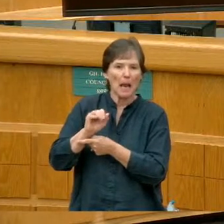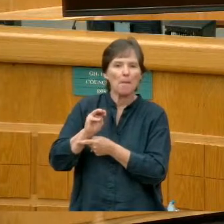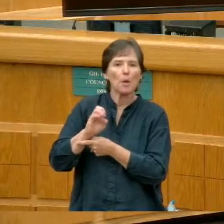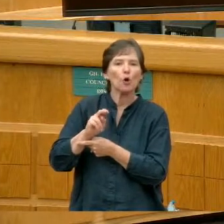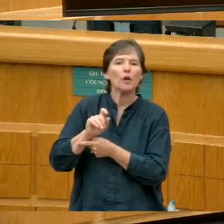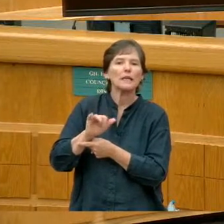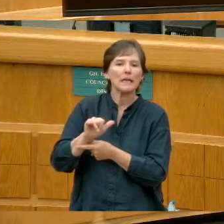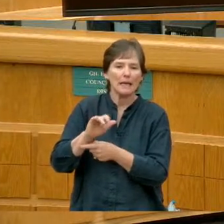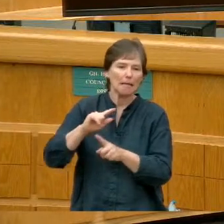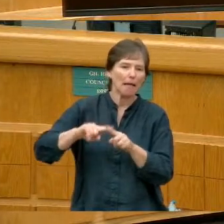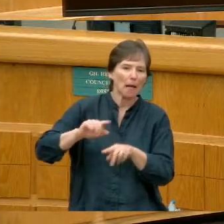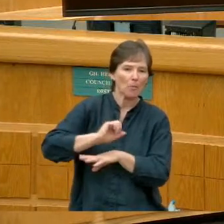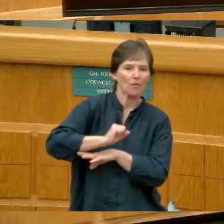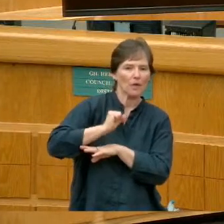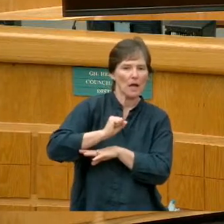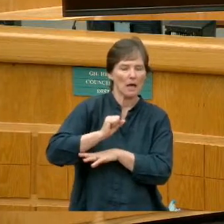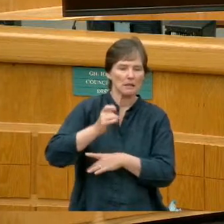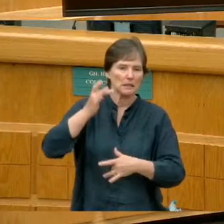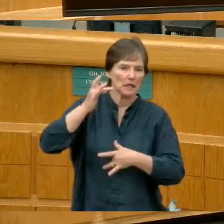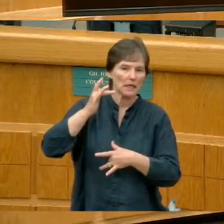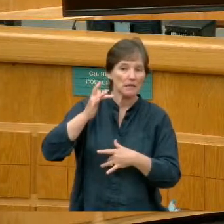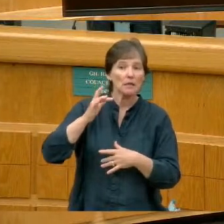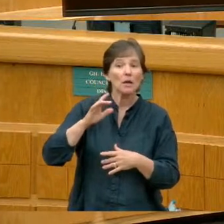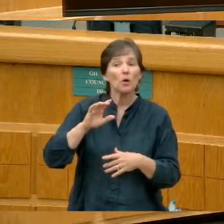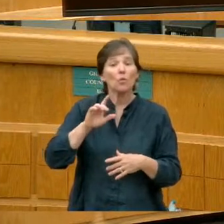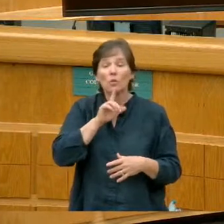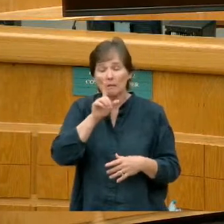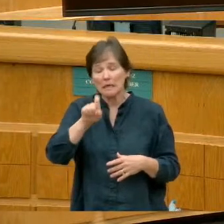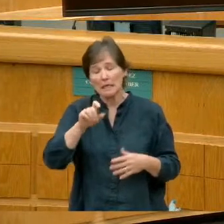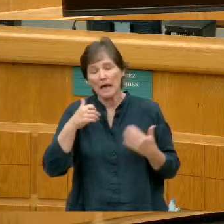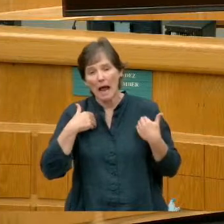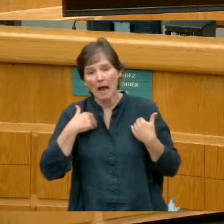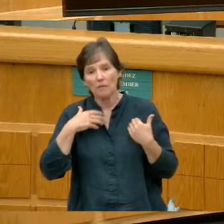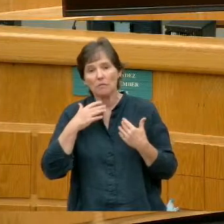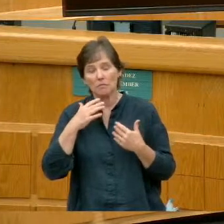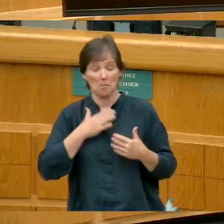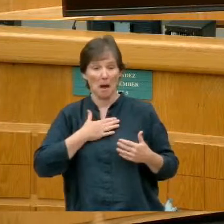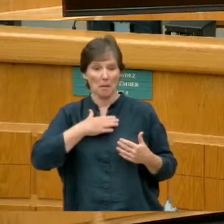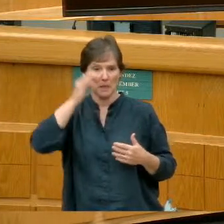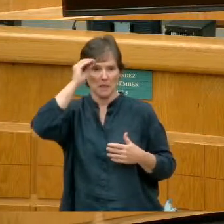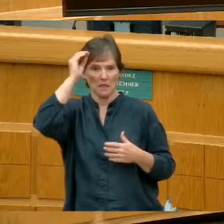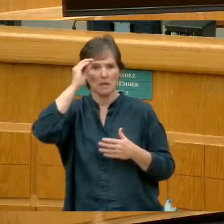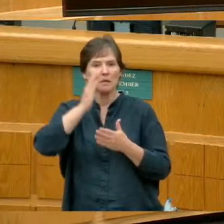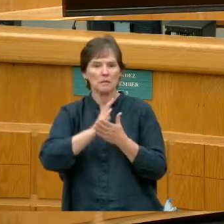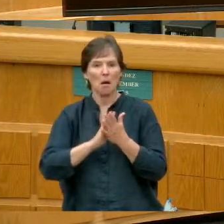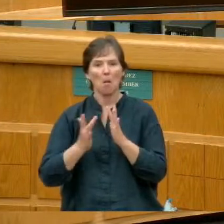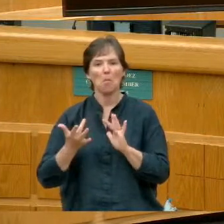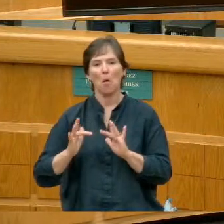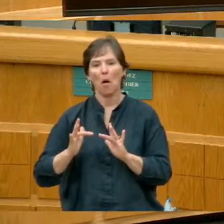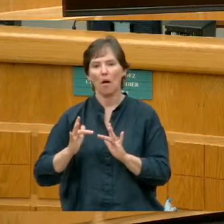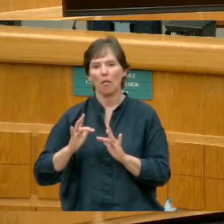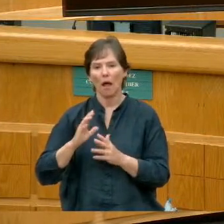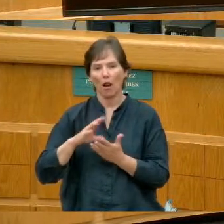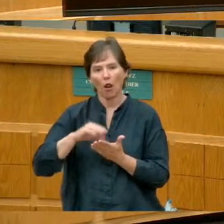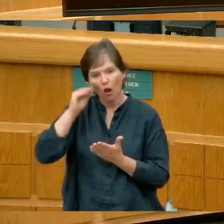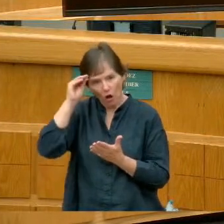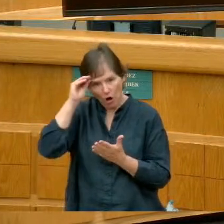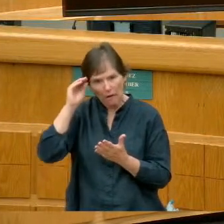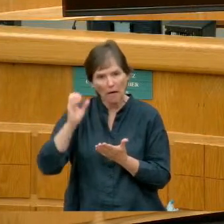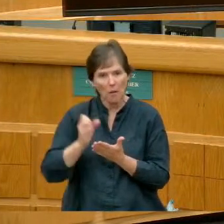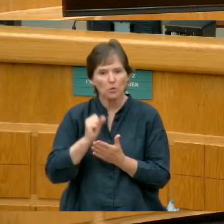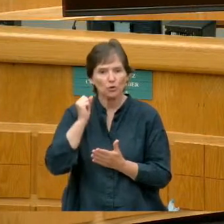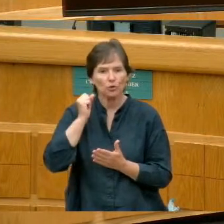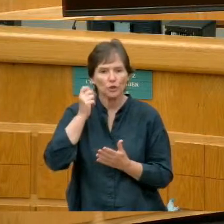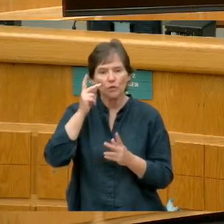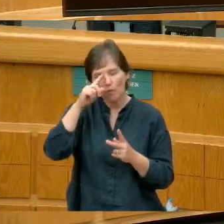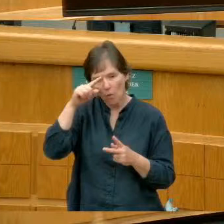be online learning available, in my opinion, it's in some levels for those kids that cannot go because